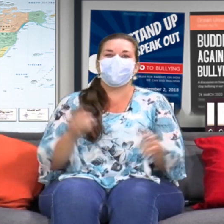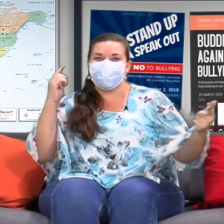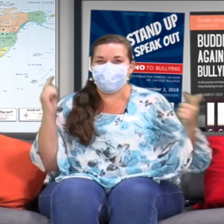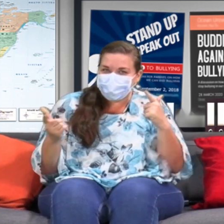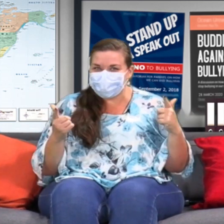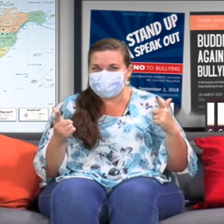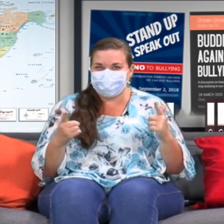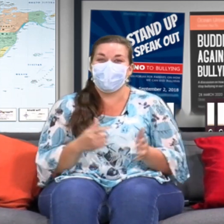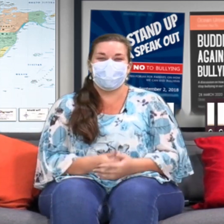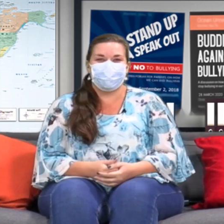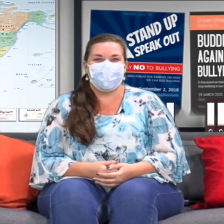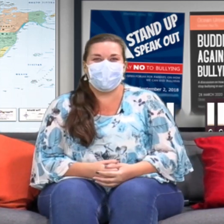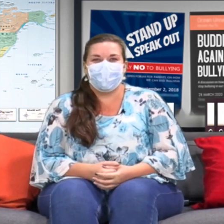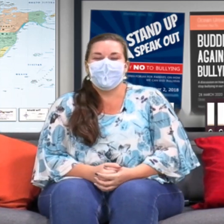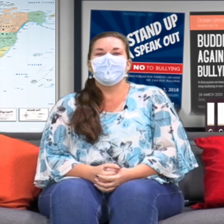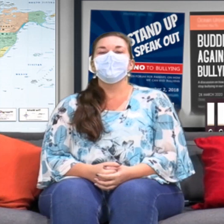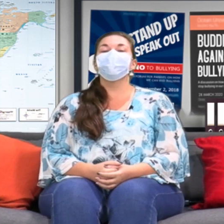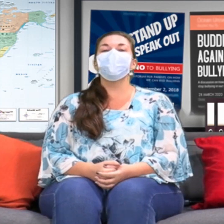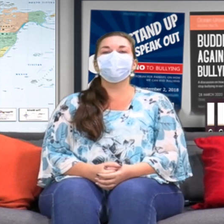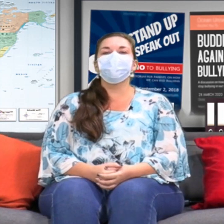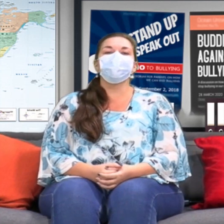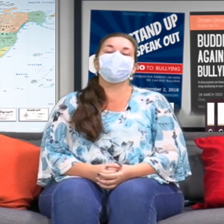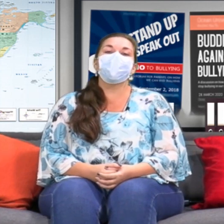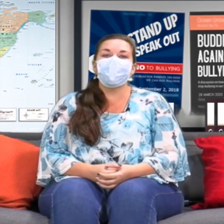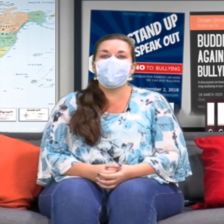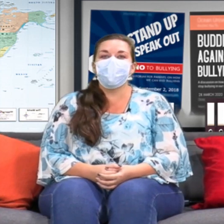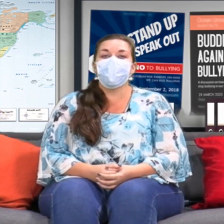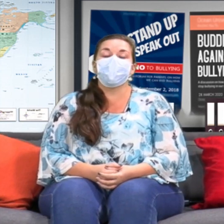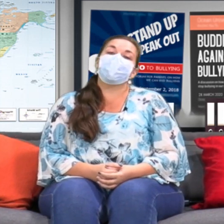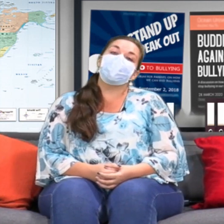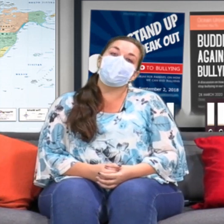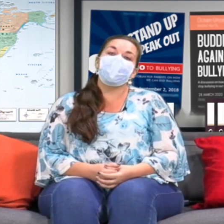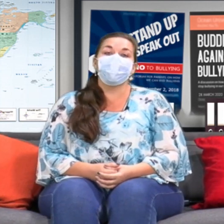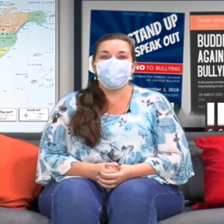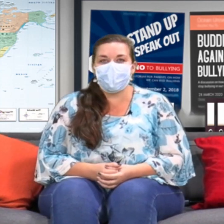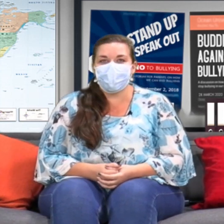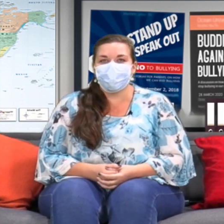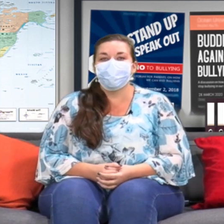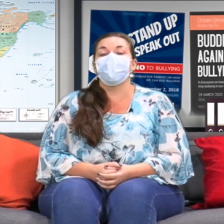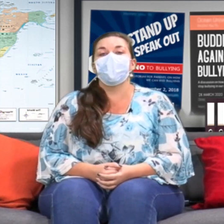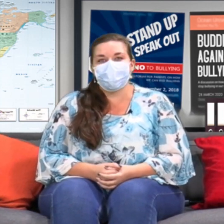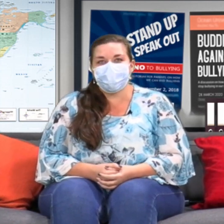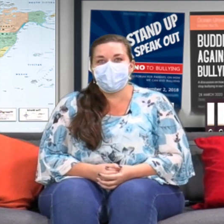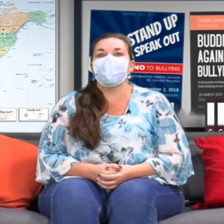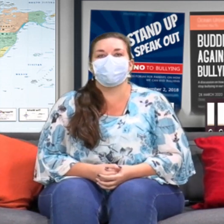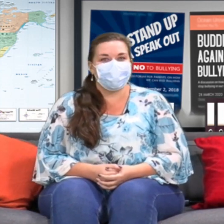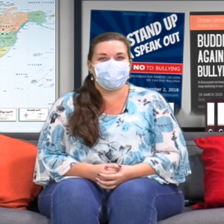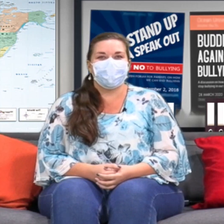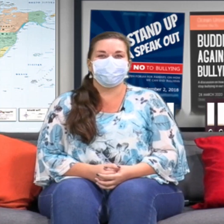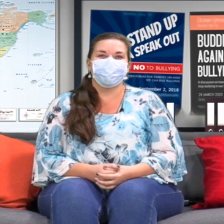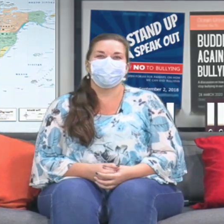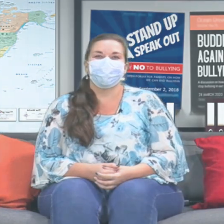is magnificent, our word for the day. So next we will be checking in with our grade 2 and 3 learners for week 2,